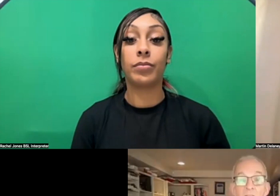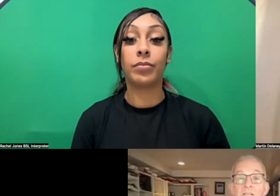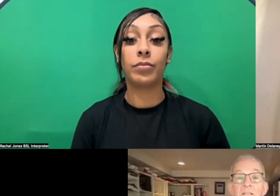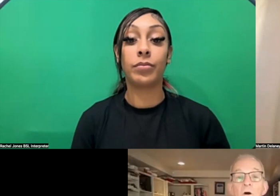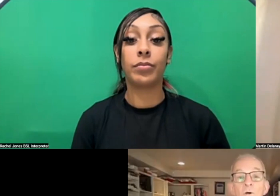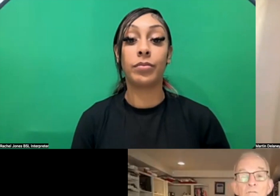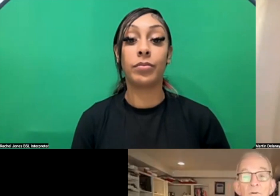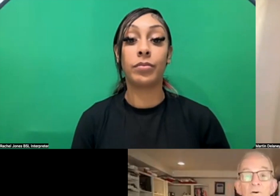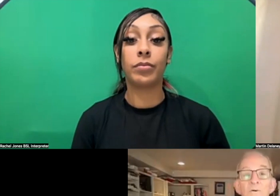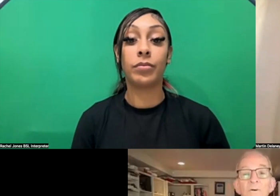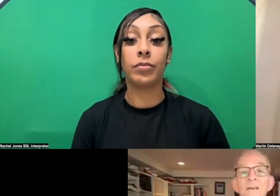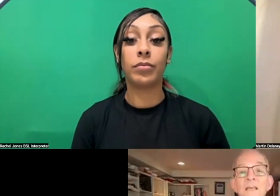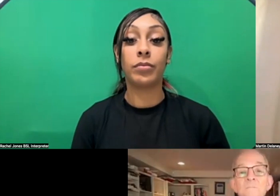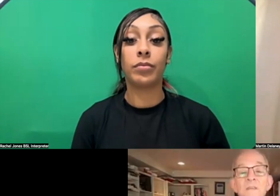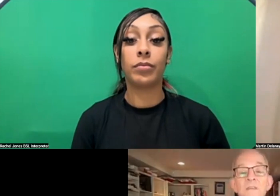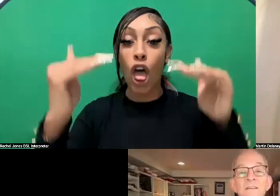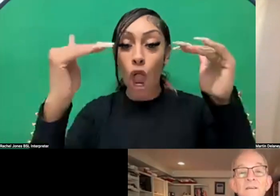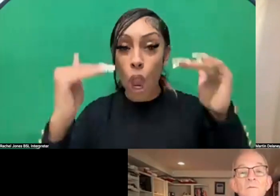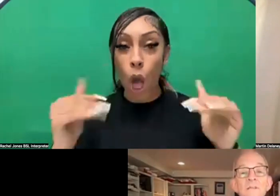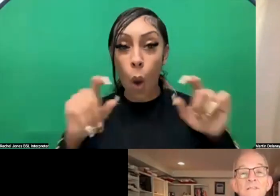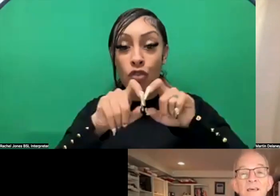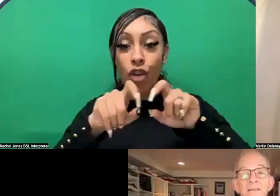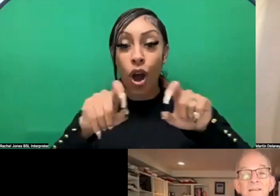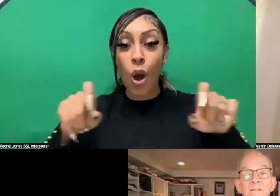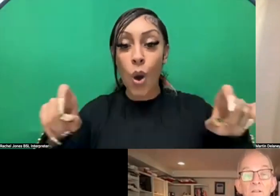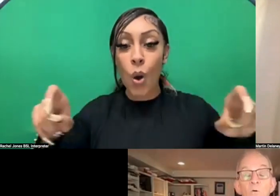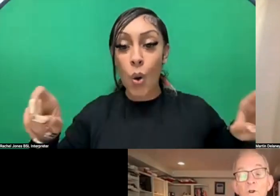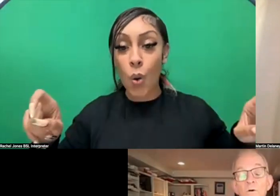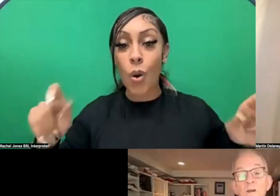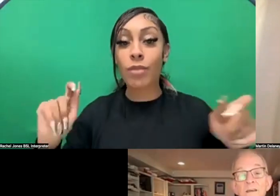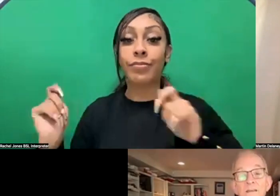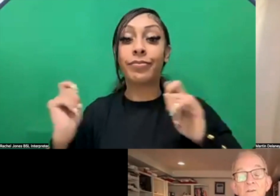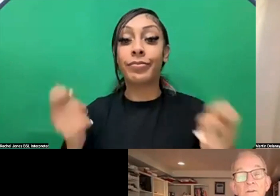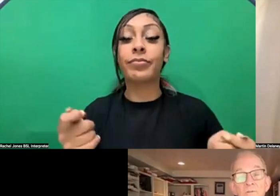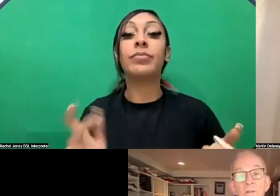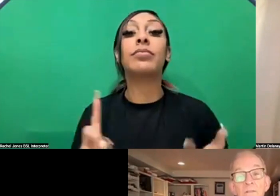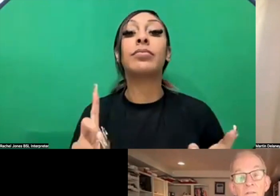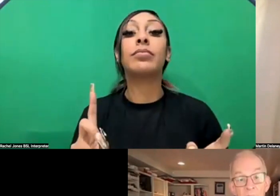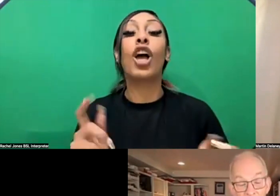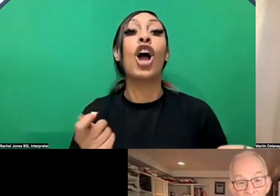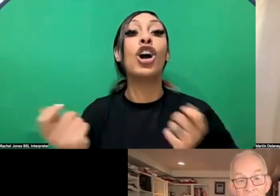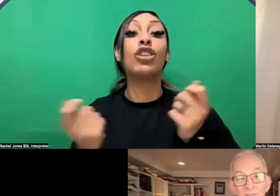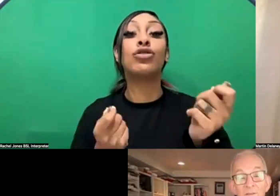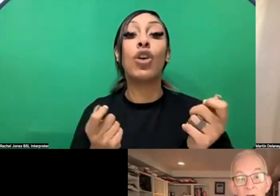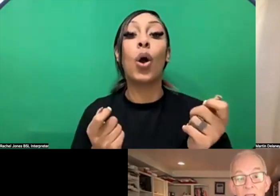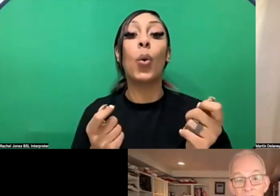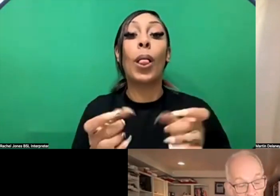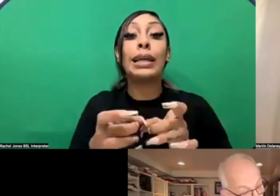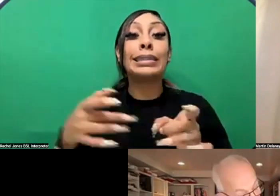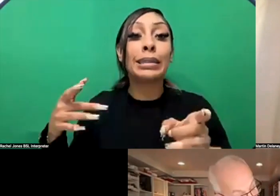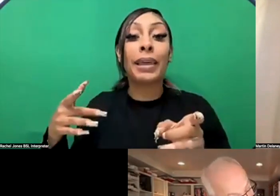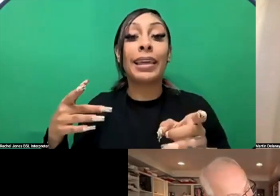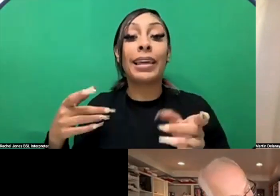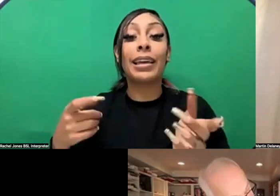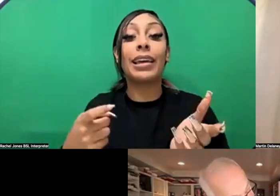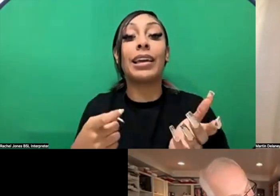And this lowest row has been reassigned, the low row, to controlling the speed of the arpeggiator, the